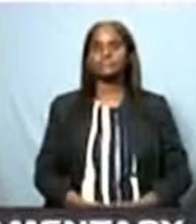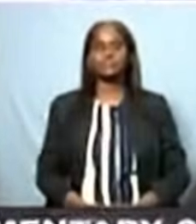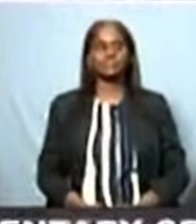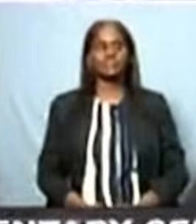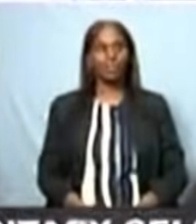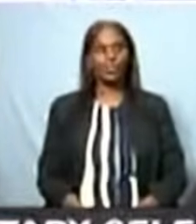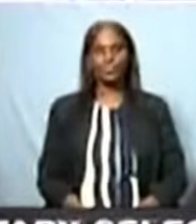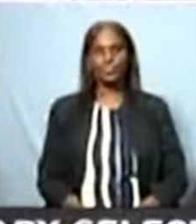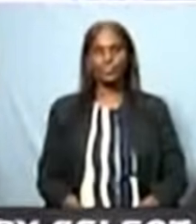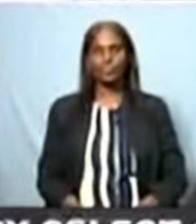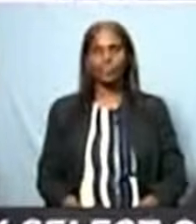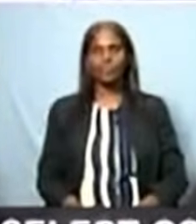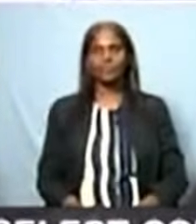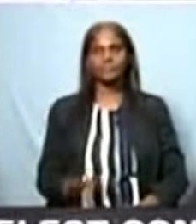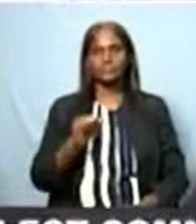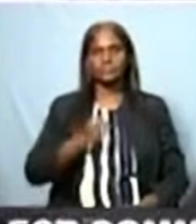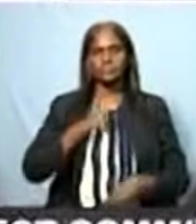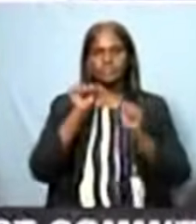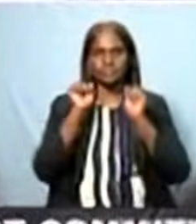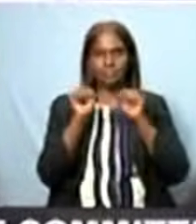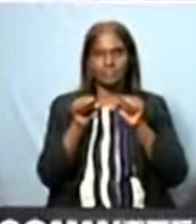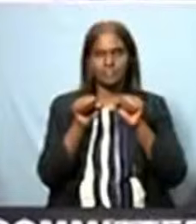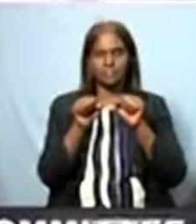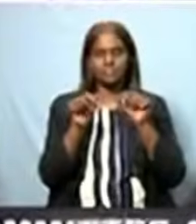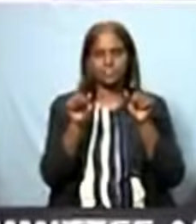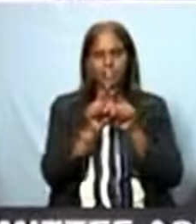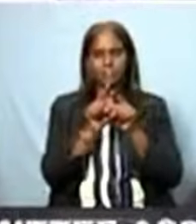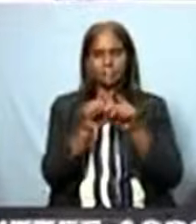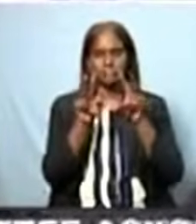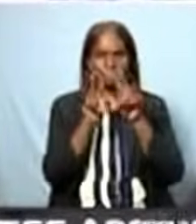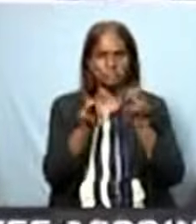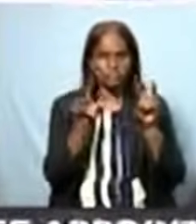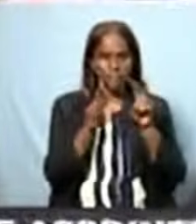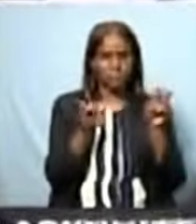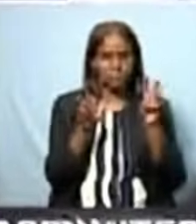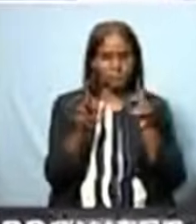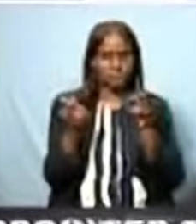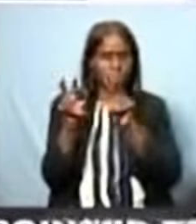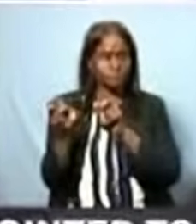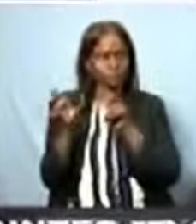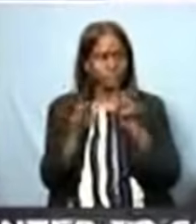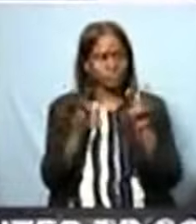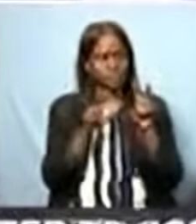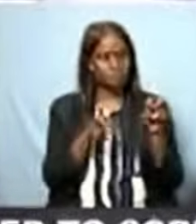so as we can be able to quickly scroll through.